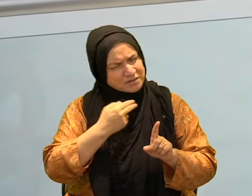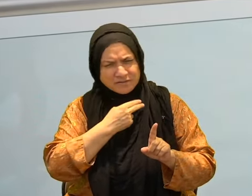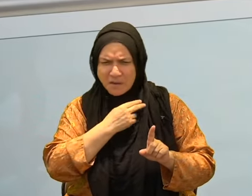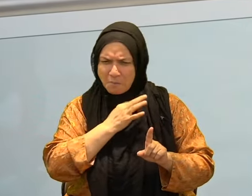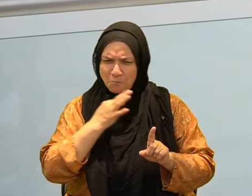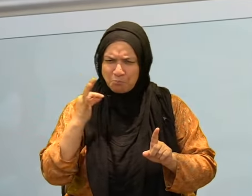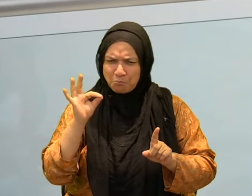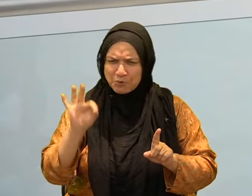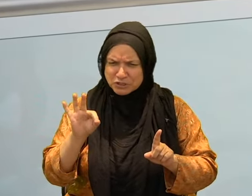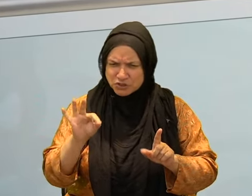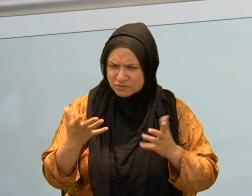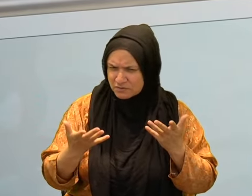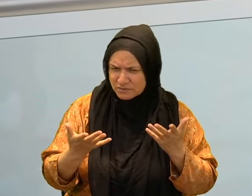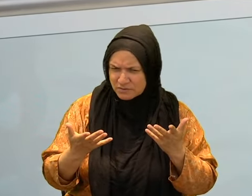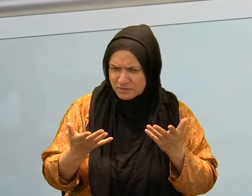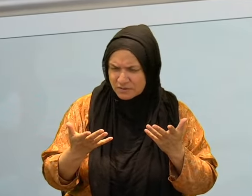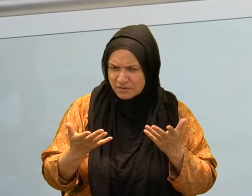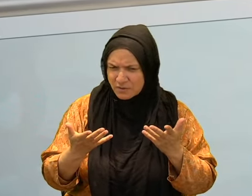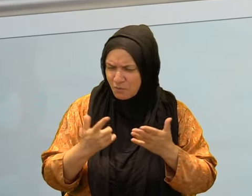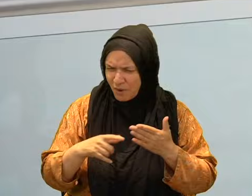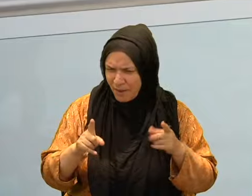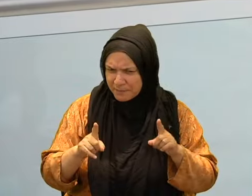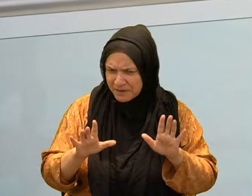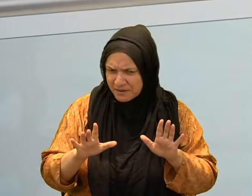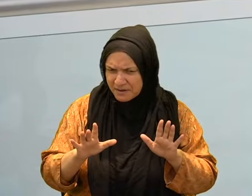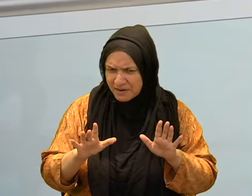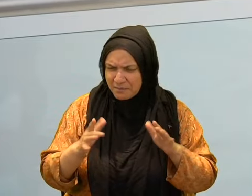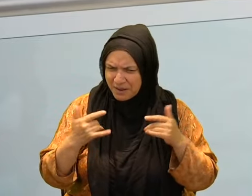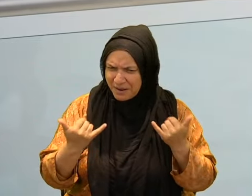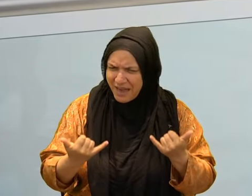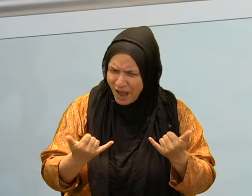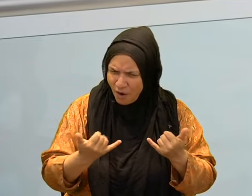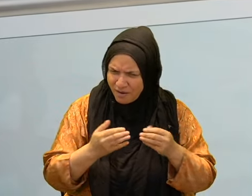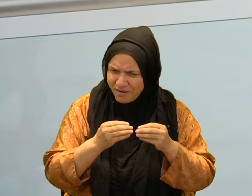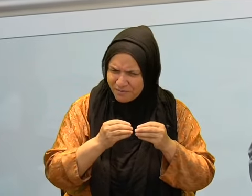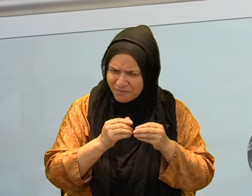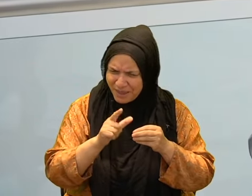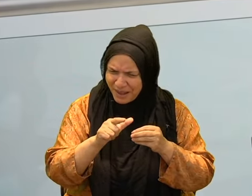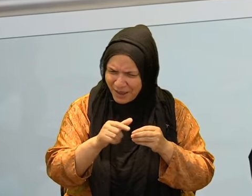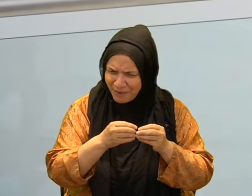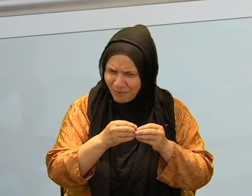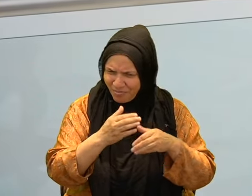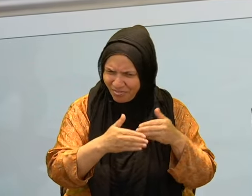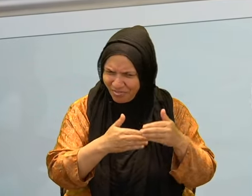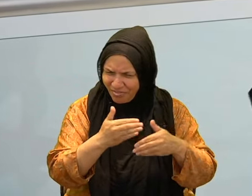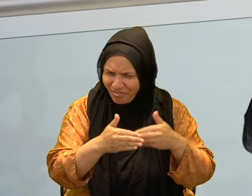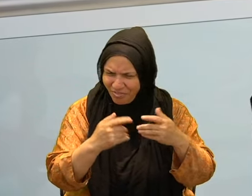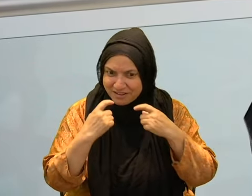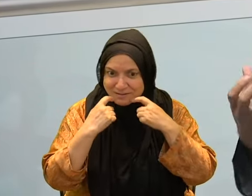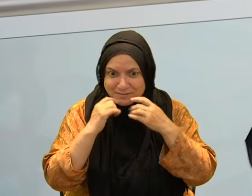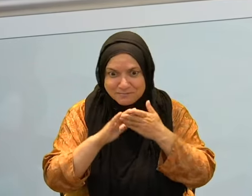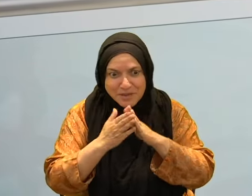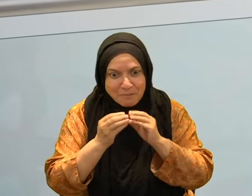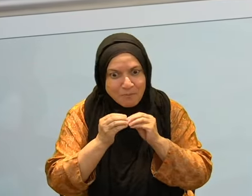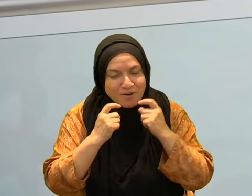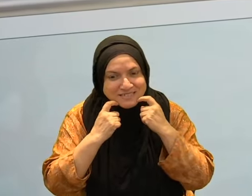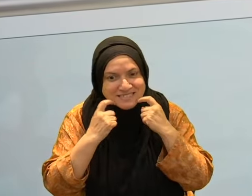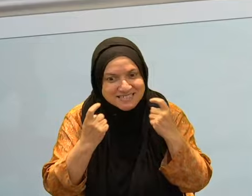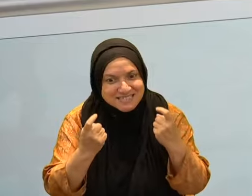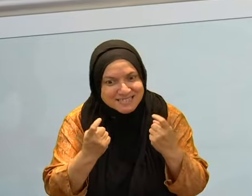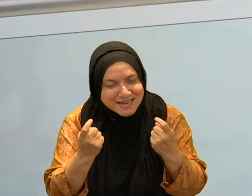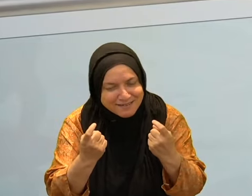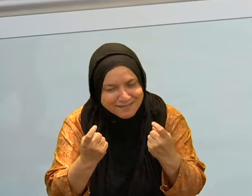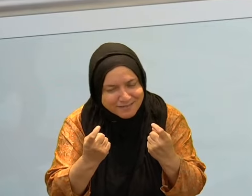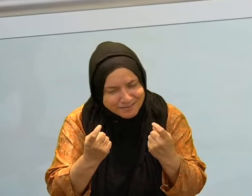lead you. So all this is to say that a lot of times we see someone as an individual in our community, or we see a phenomenon in our community